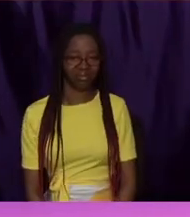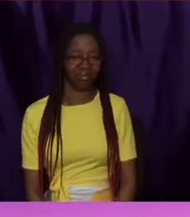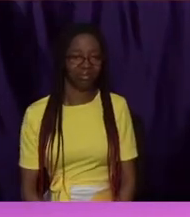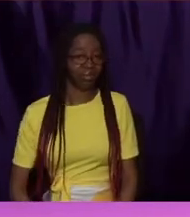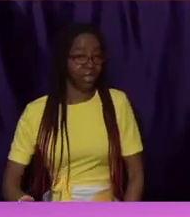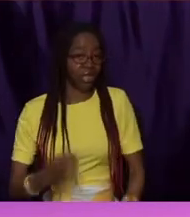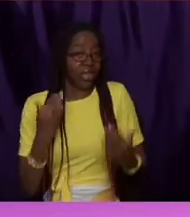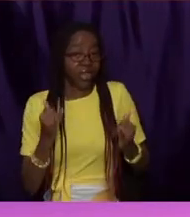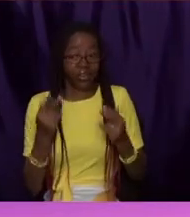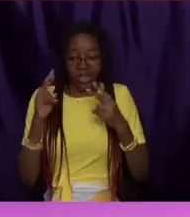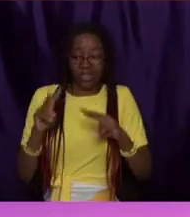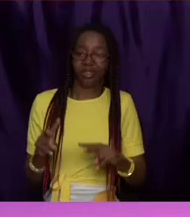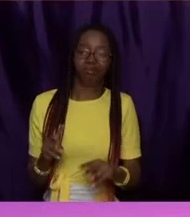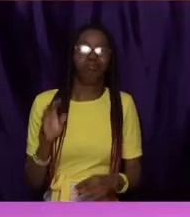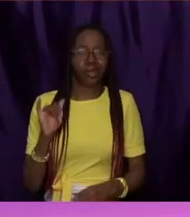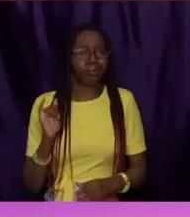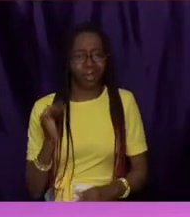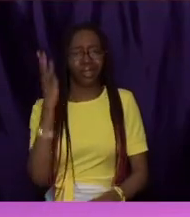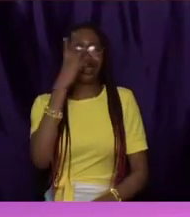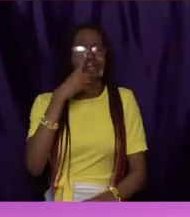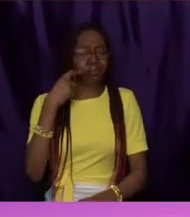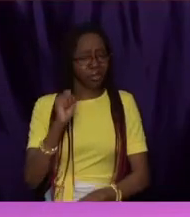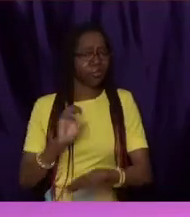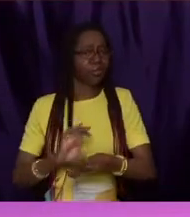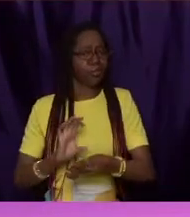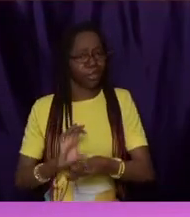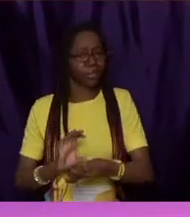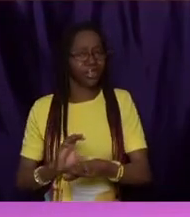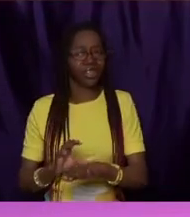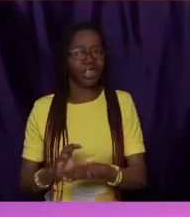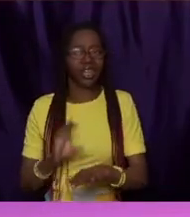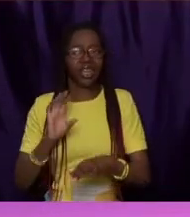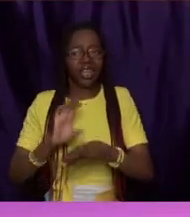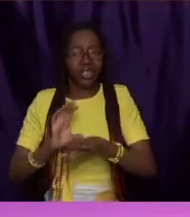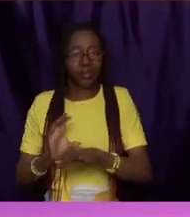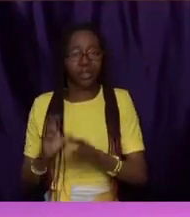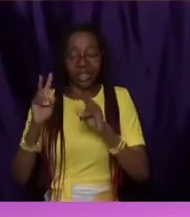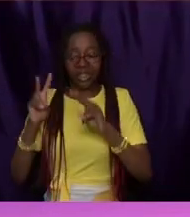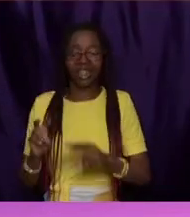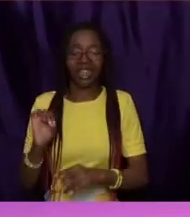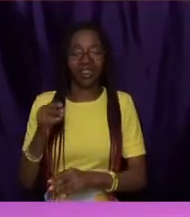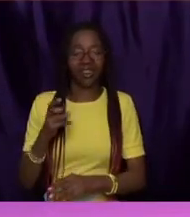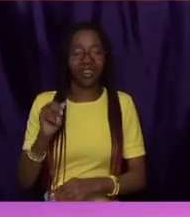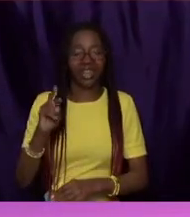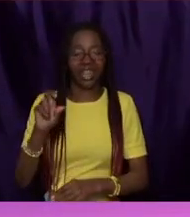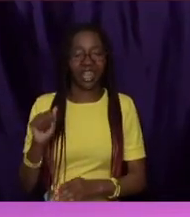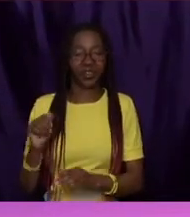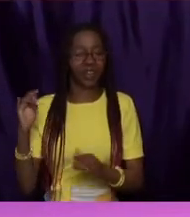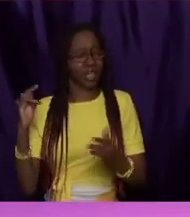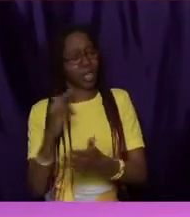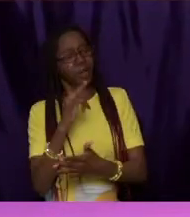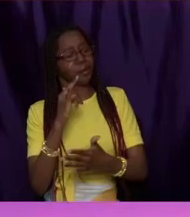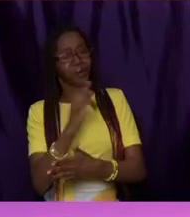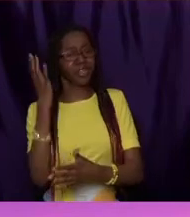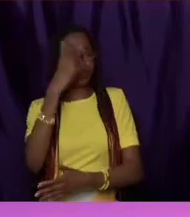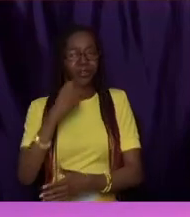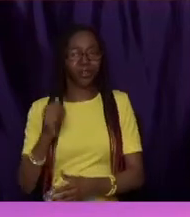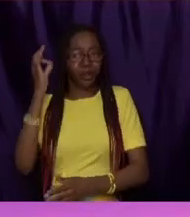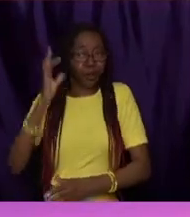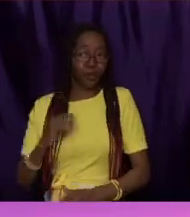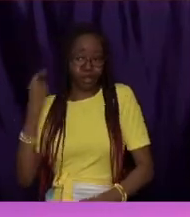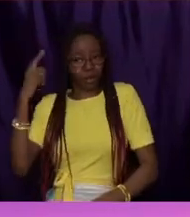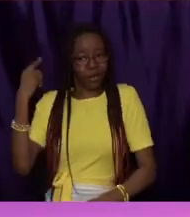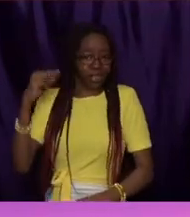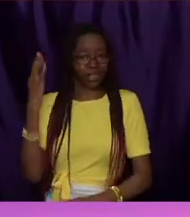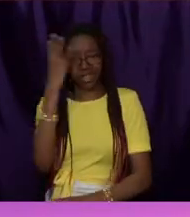Now they see you and say, oh, yeah, boy, that's a beautiful building. That building looked like O'Hare Airport. It's just beautiful. It's beautiful. Your pastor crazy.